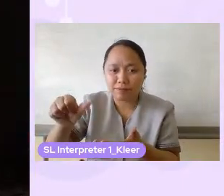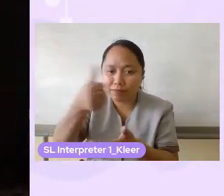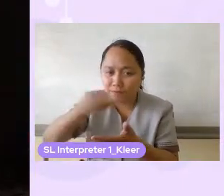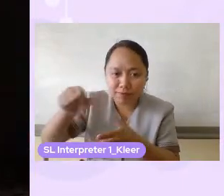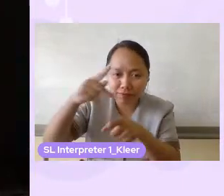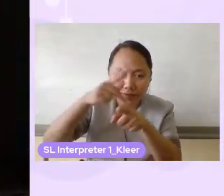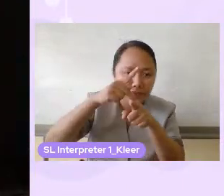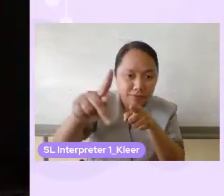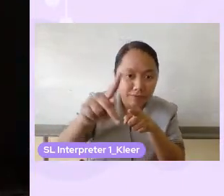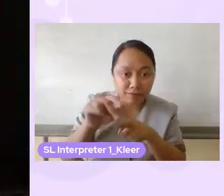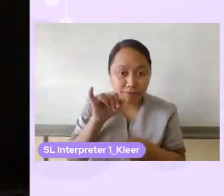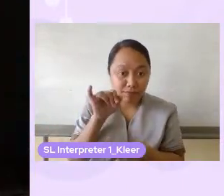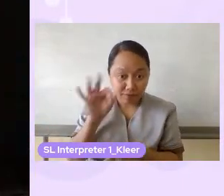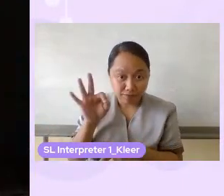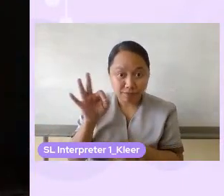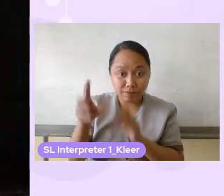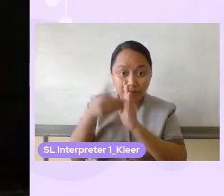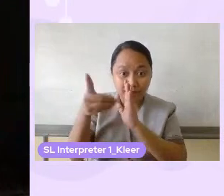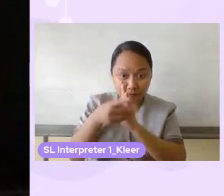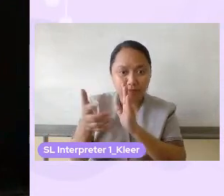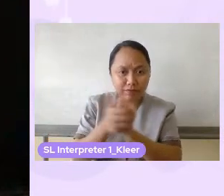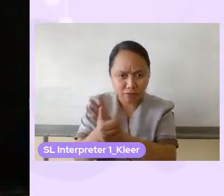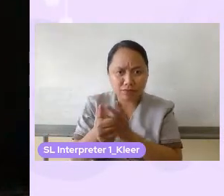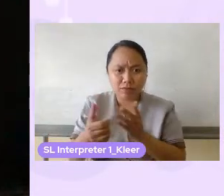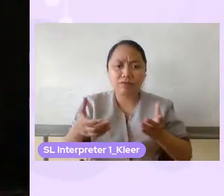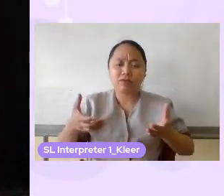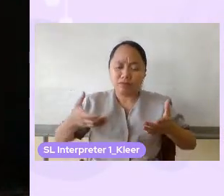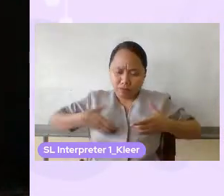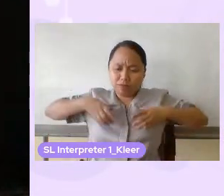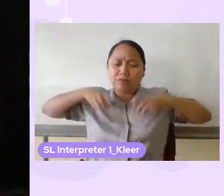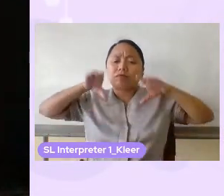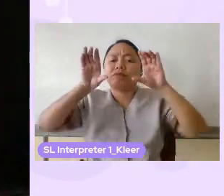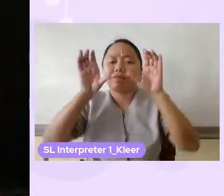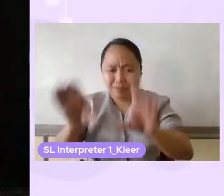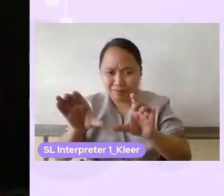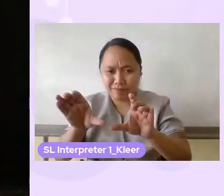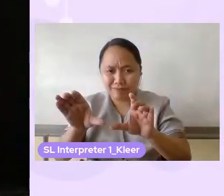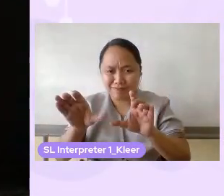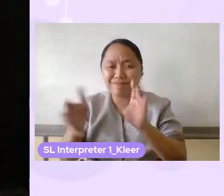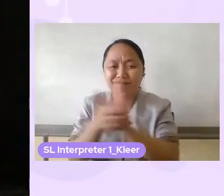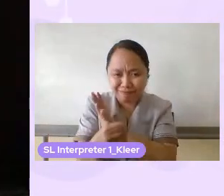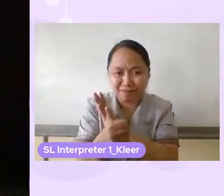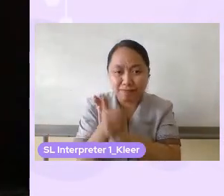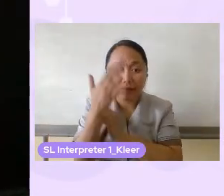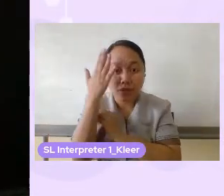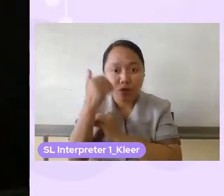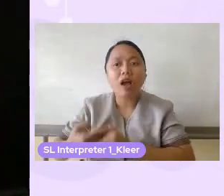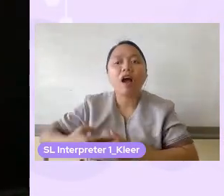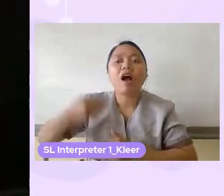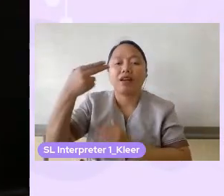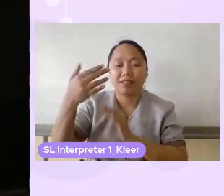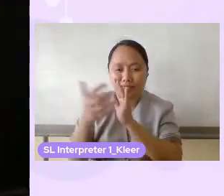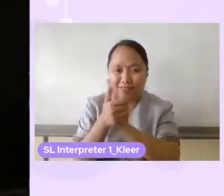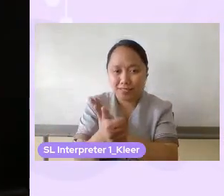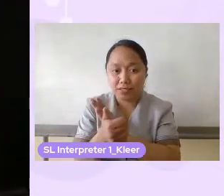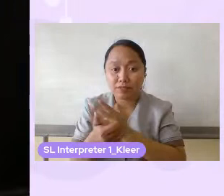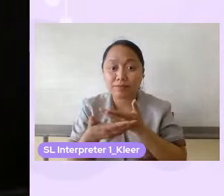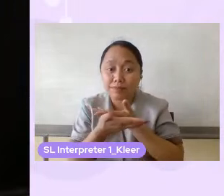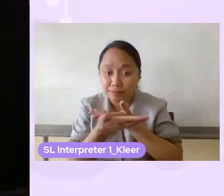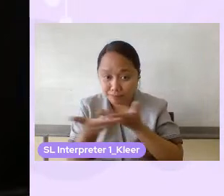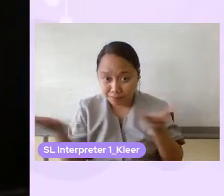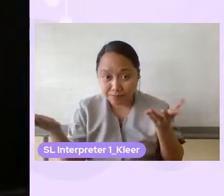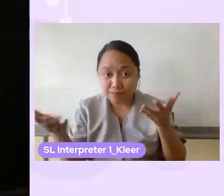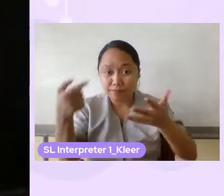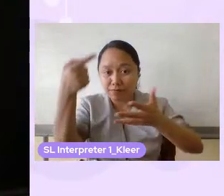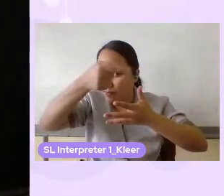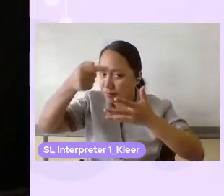mas nakakaambag sila ng malaki sa ekonomiya natin kasi they are highly skilled. So, ito yung mga goals ng